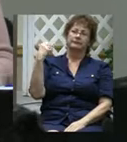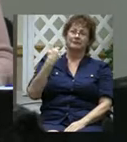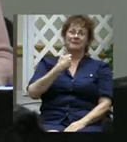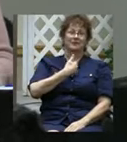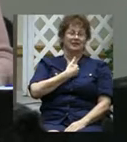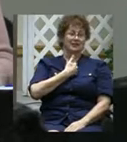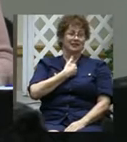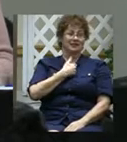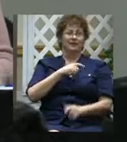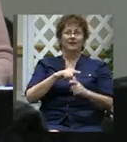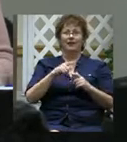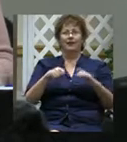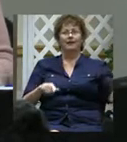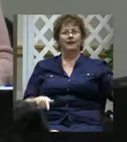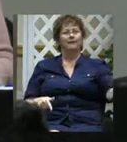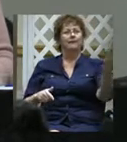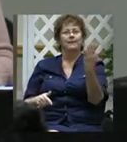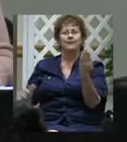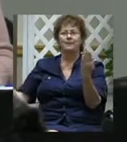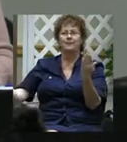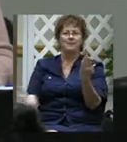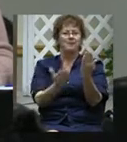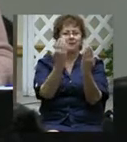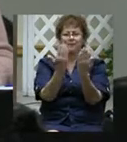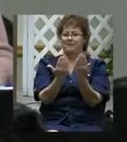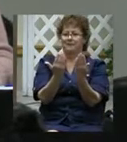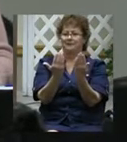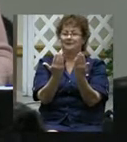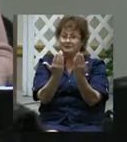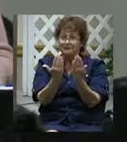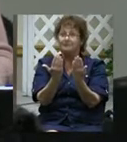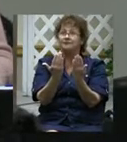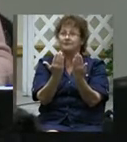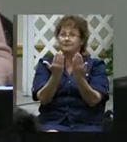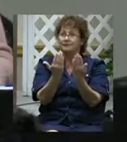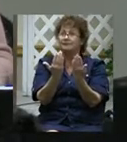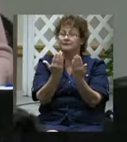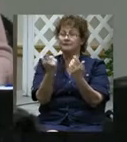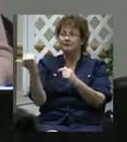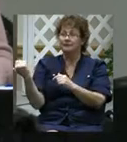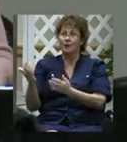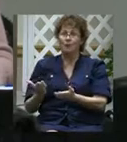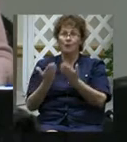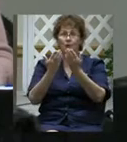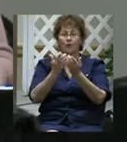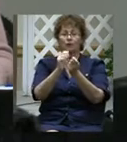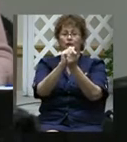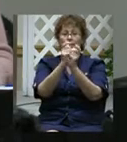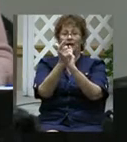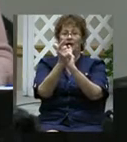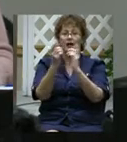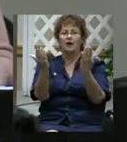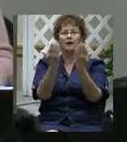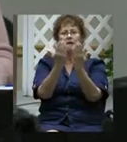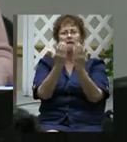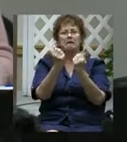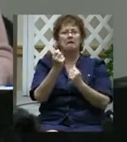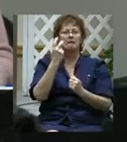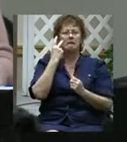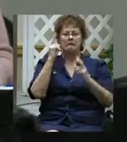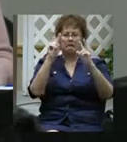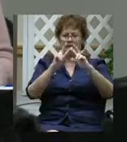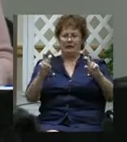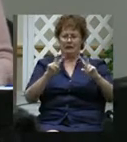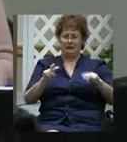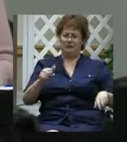and then compare the rendition with a proposed translation. And so that way they can